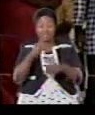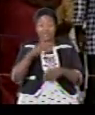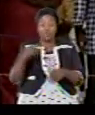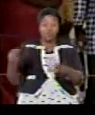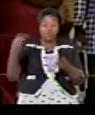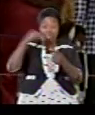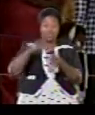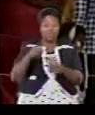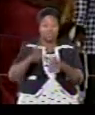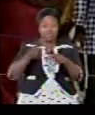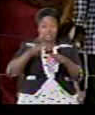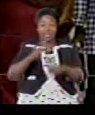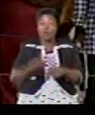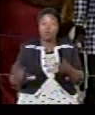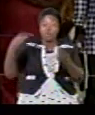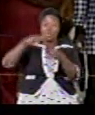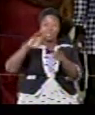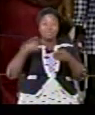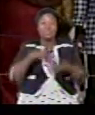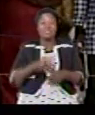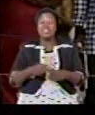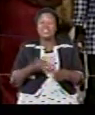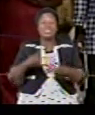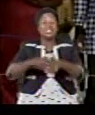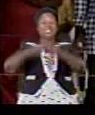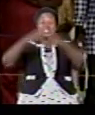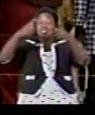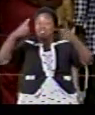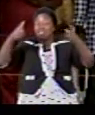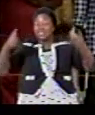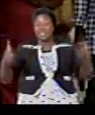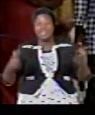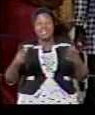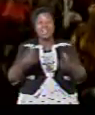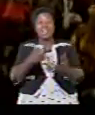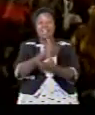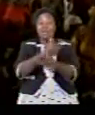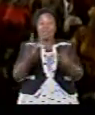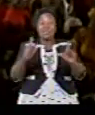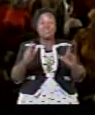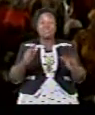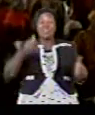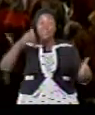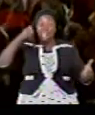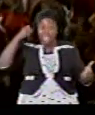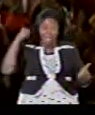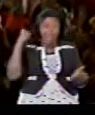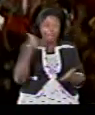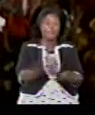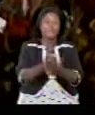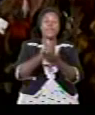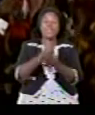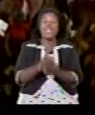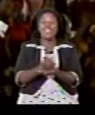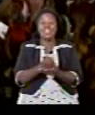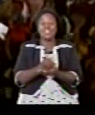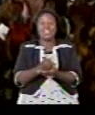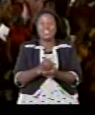until you give me a supernatural liberation. Amen.